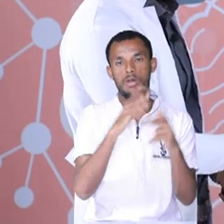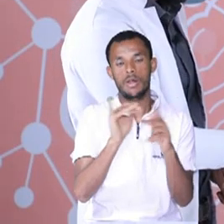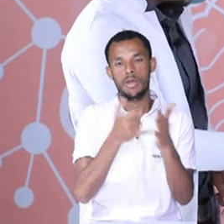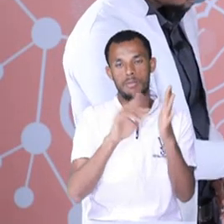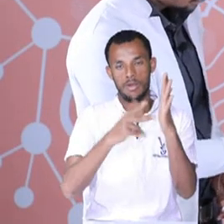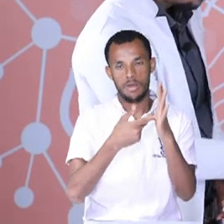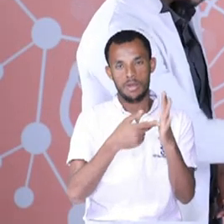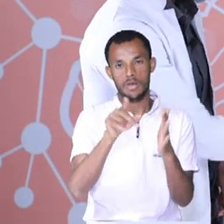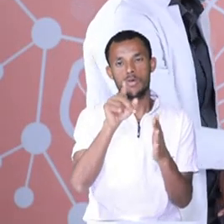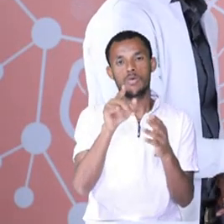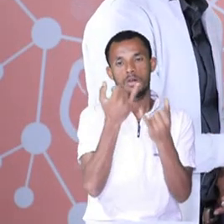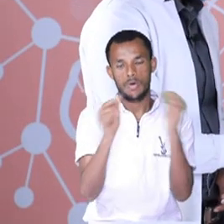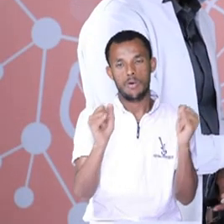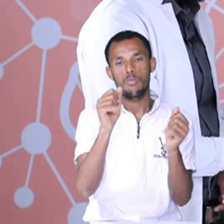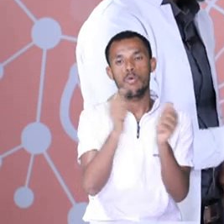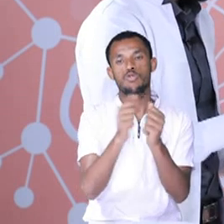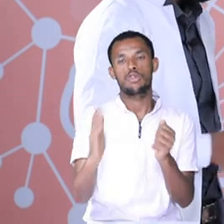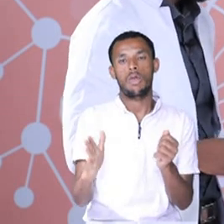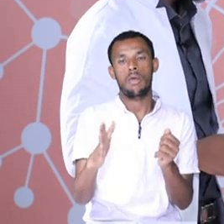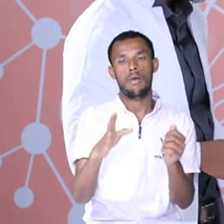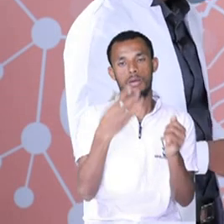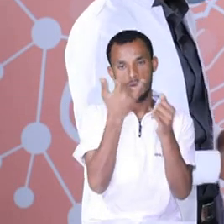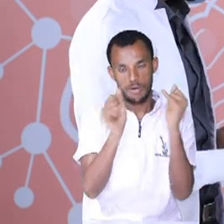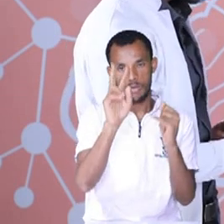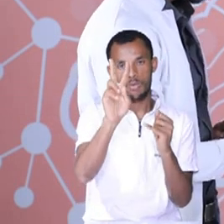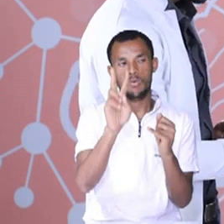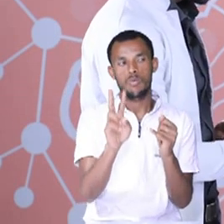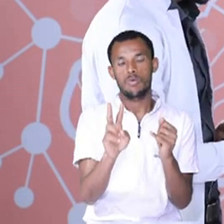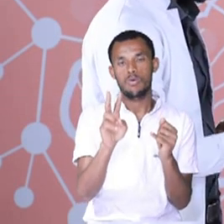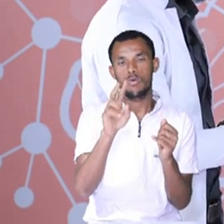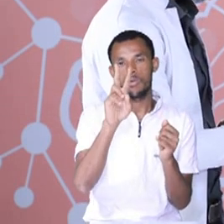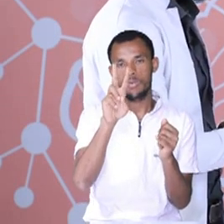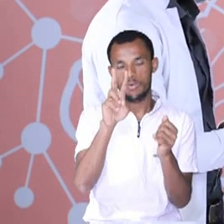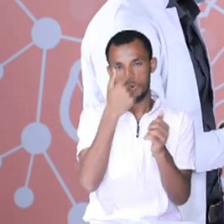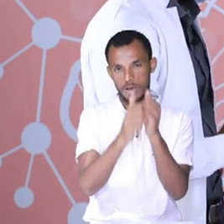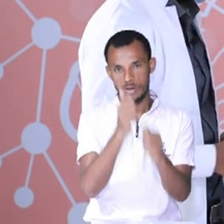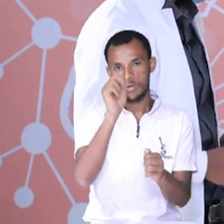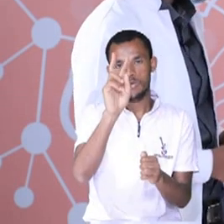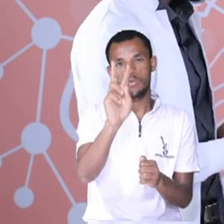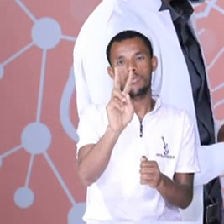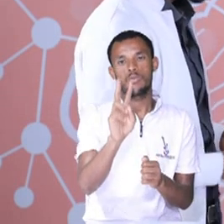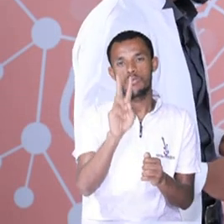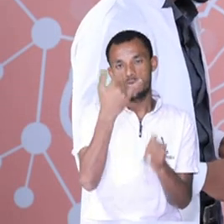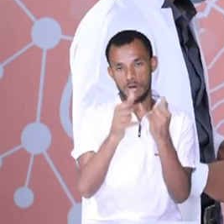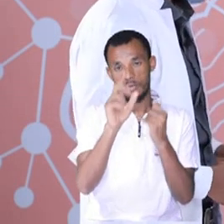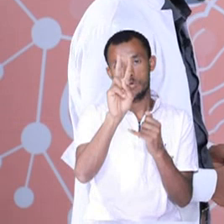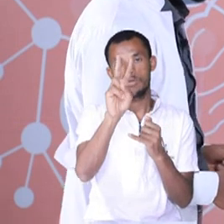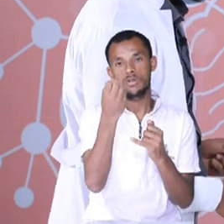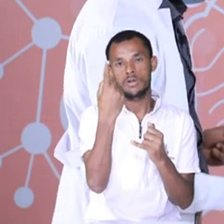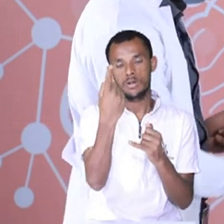That means we divide by both sides by 2. That means 2 cancel by 2. Then